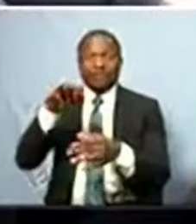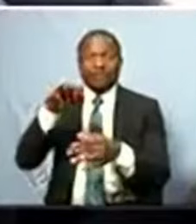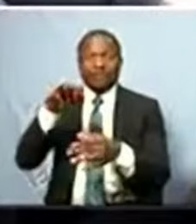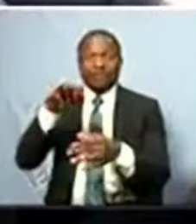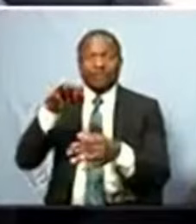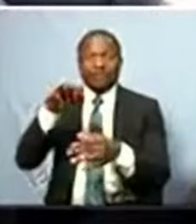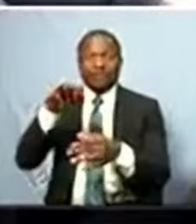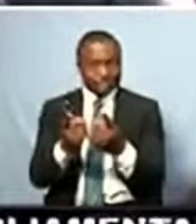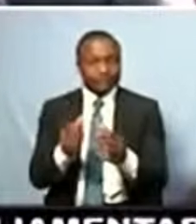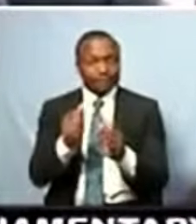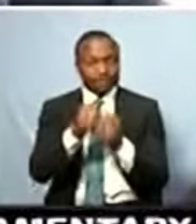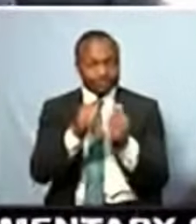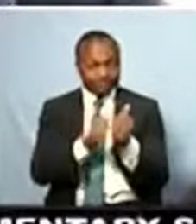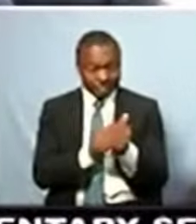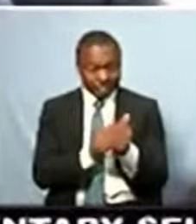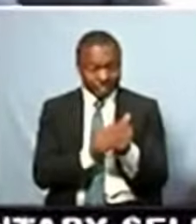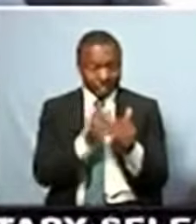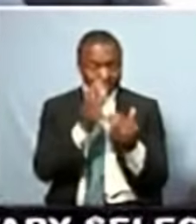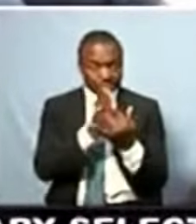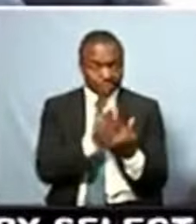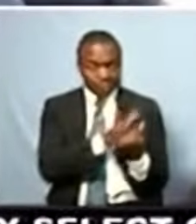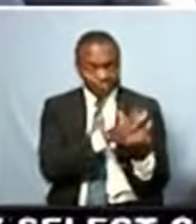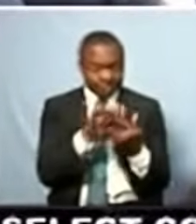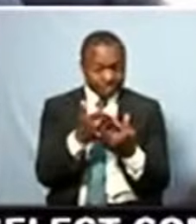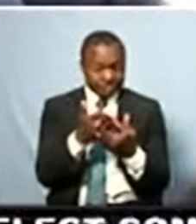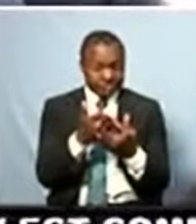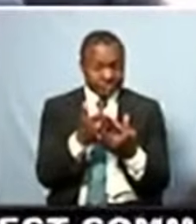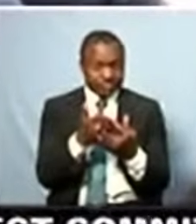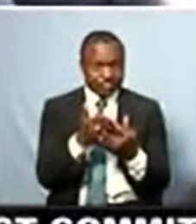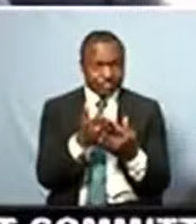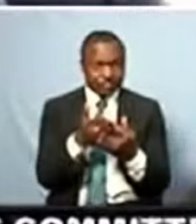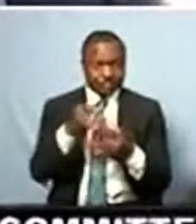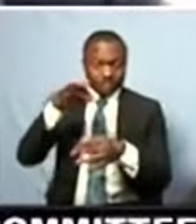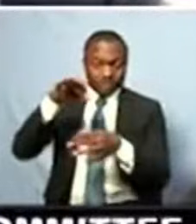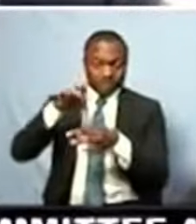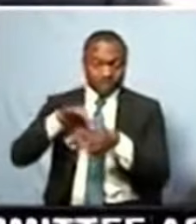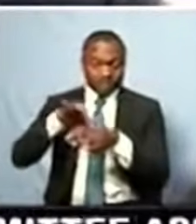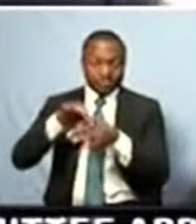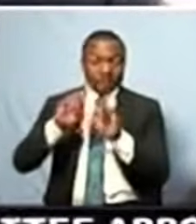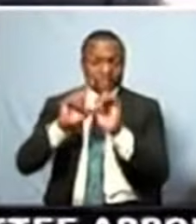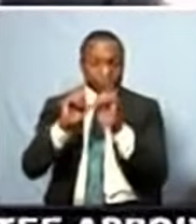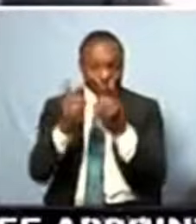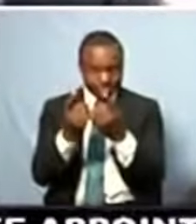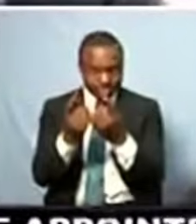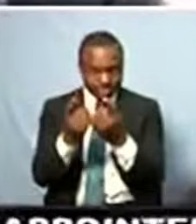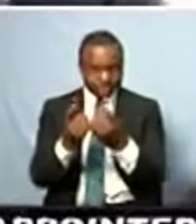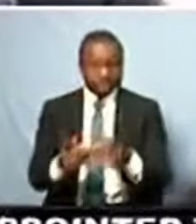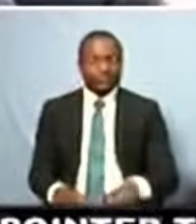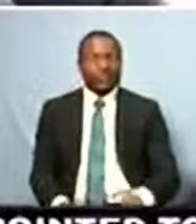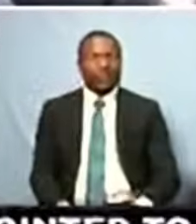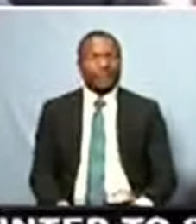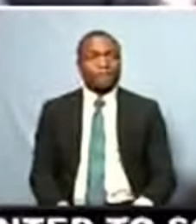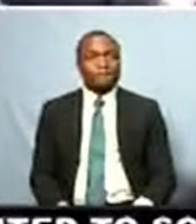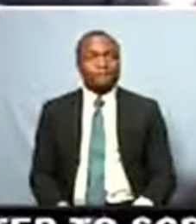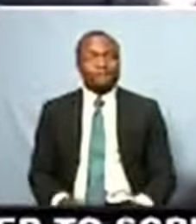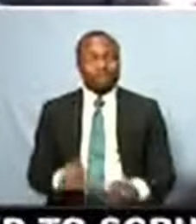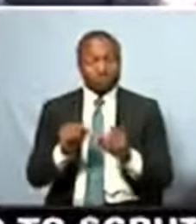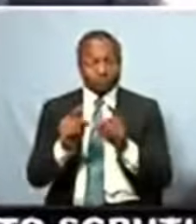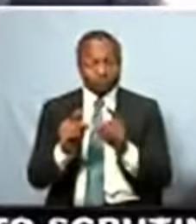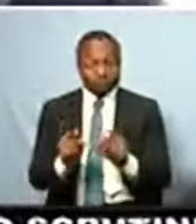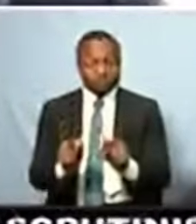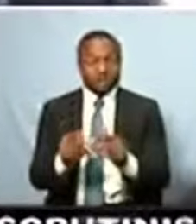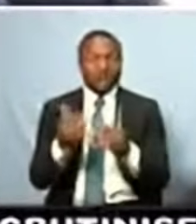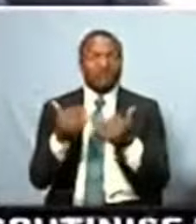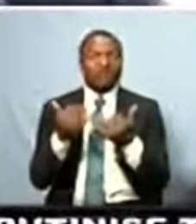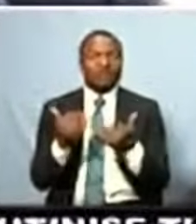With regard to delimitation of polling districts, where we are now